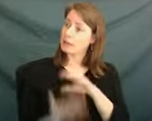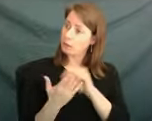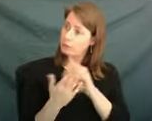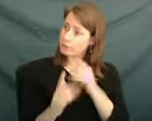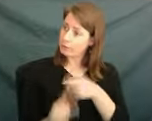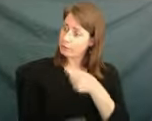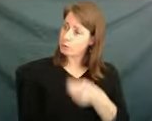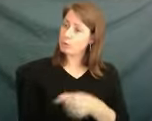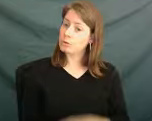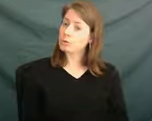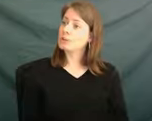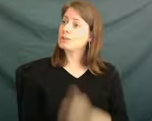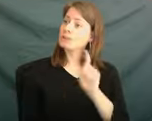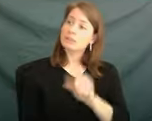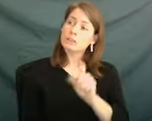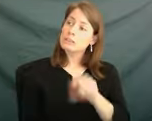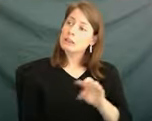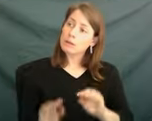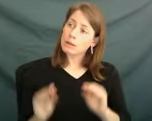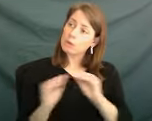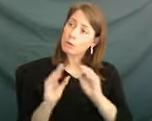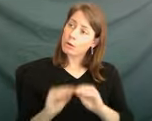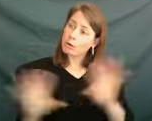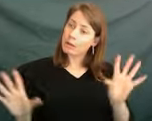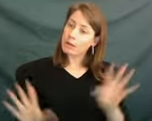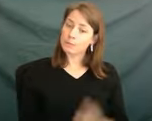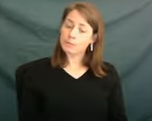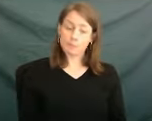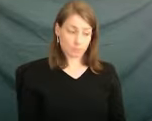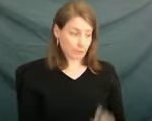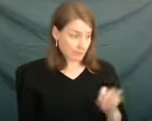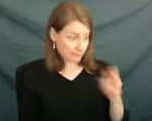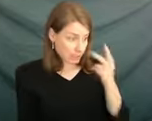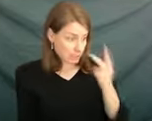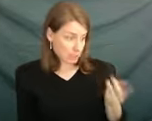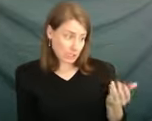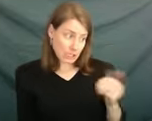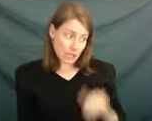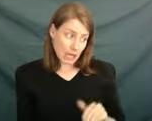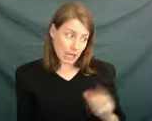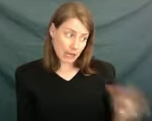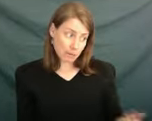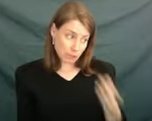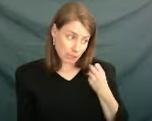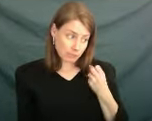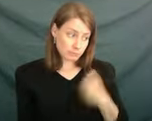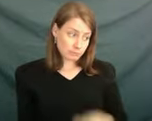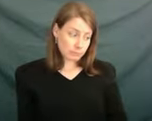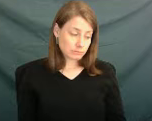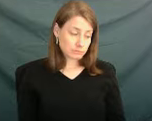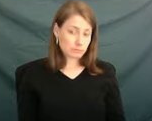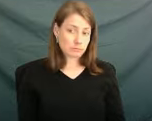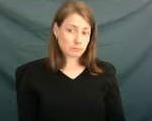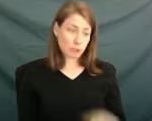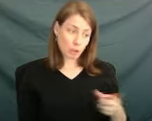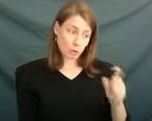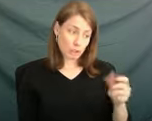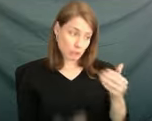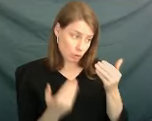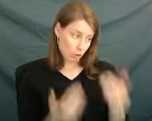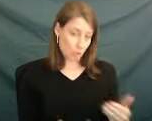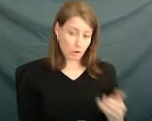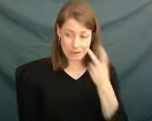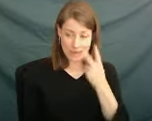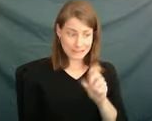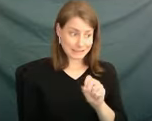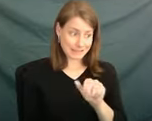Okay? And secondly, you should be getting on with this because so far it looks like Sammy's done some work, but you ain't done any. So what we're doing all the time is